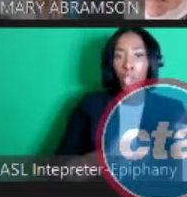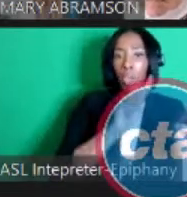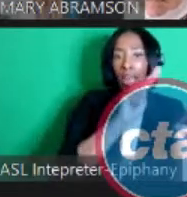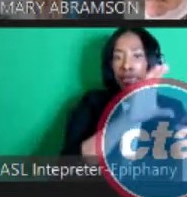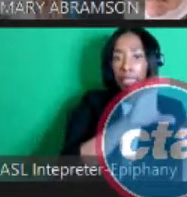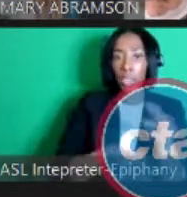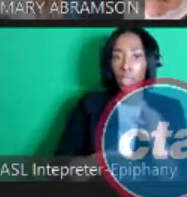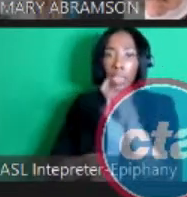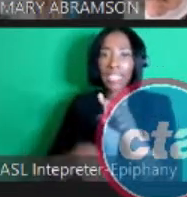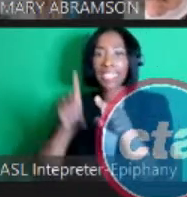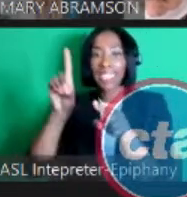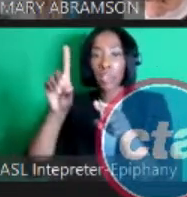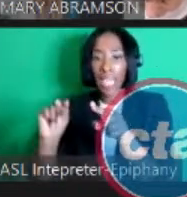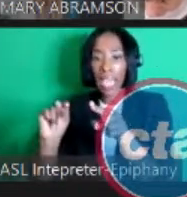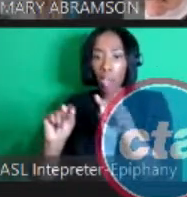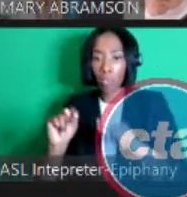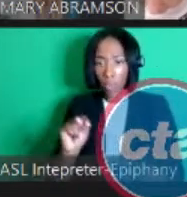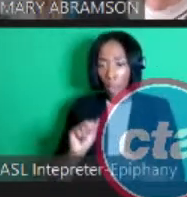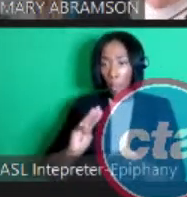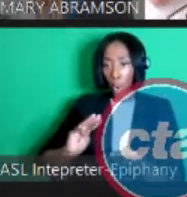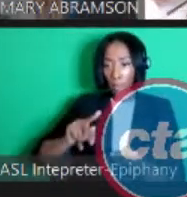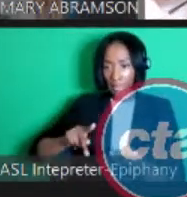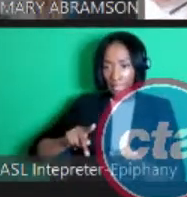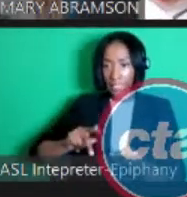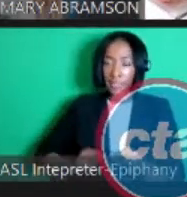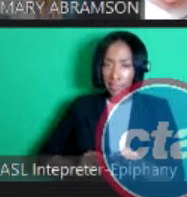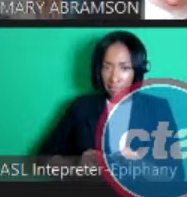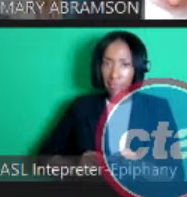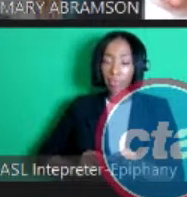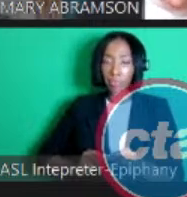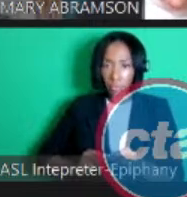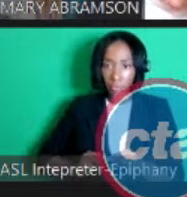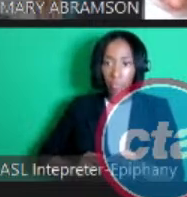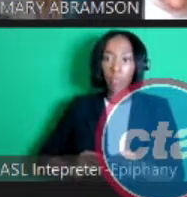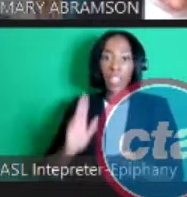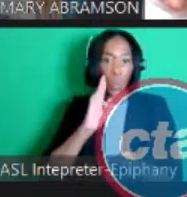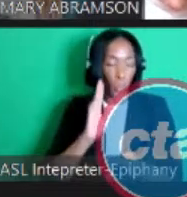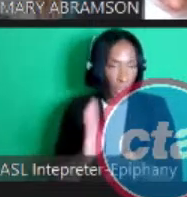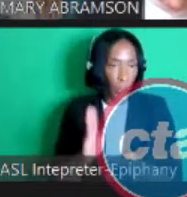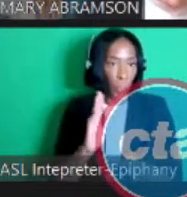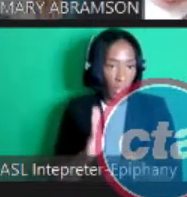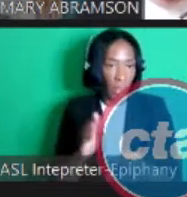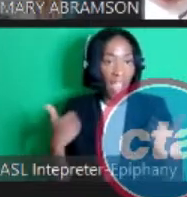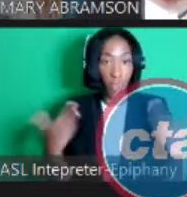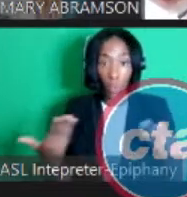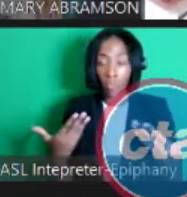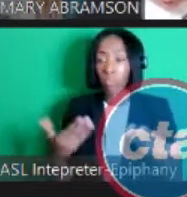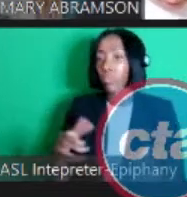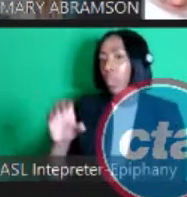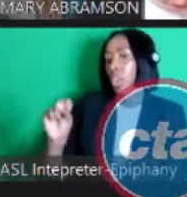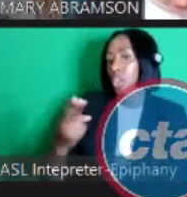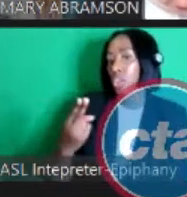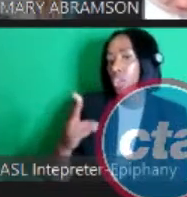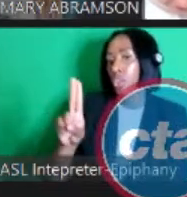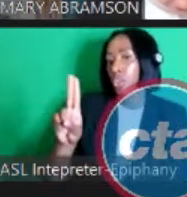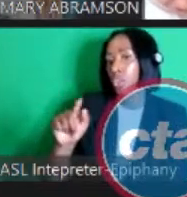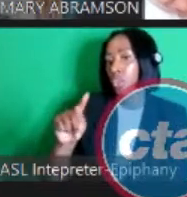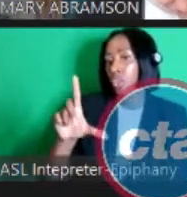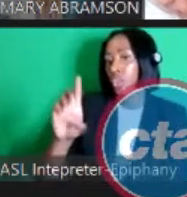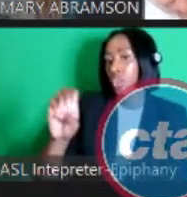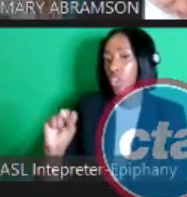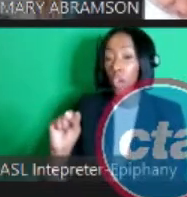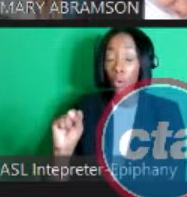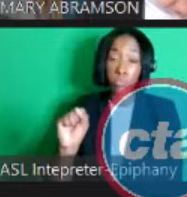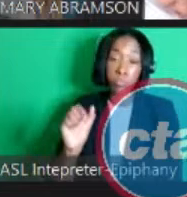and McCormick Place. So that's kind of the way. And we will be having shuttles about every 15 to 20